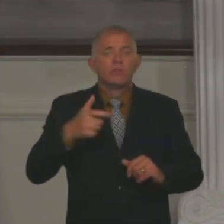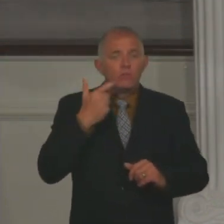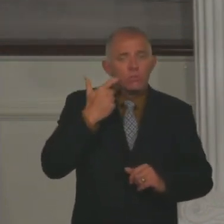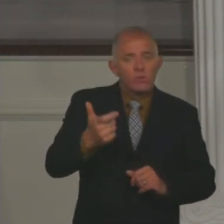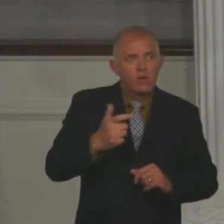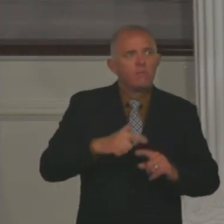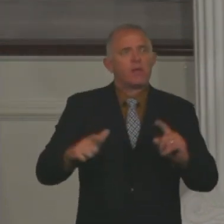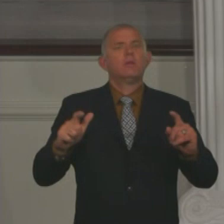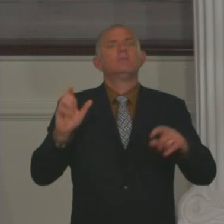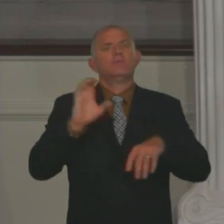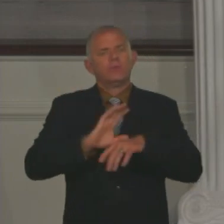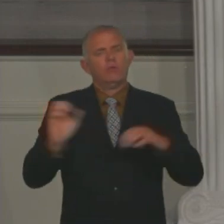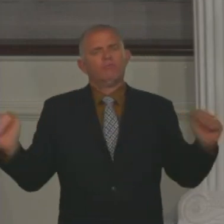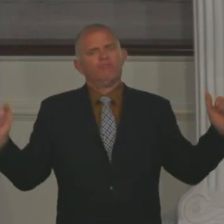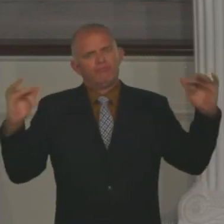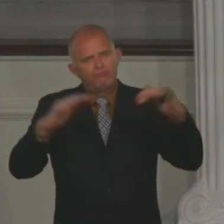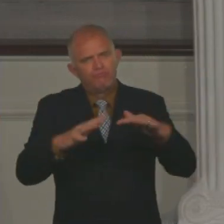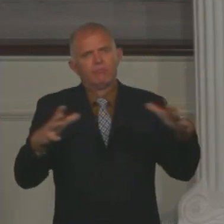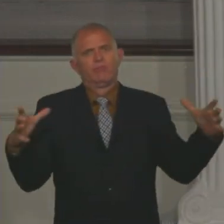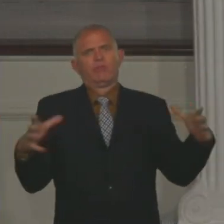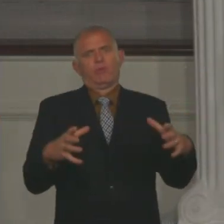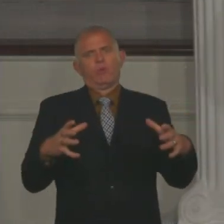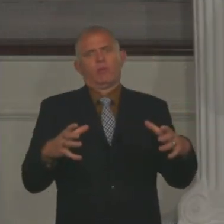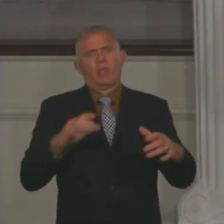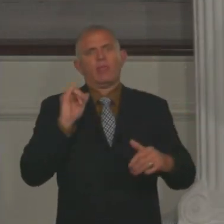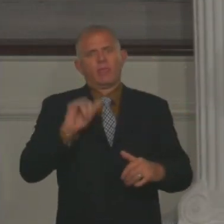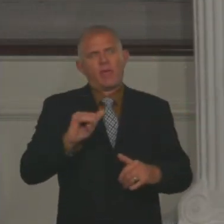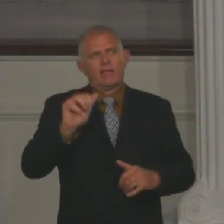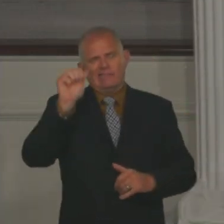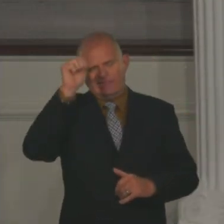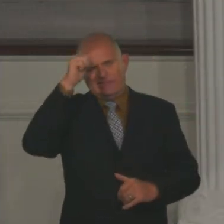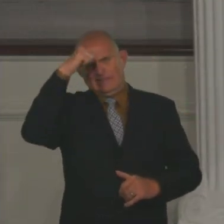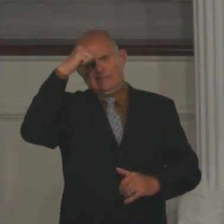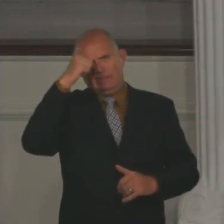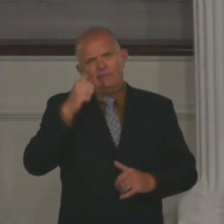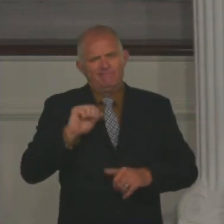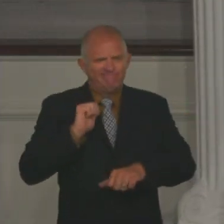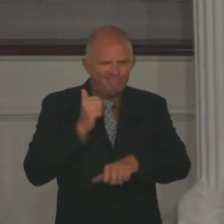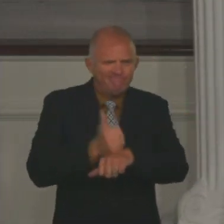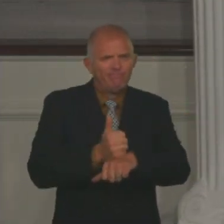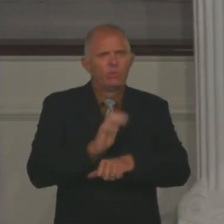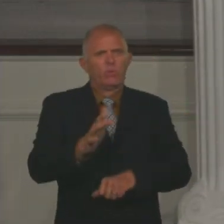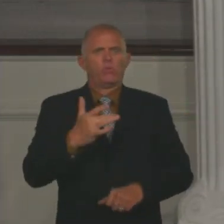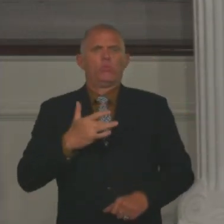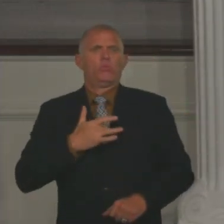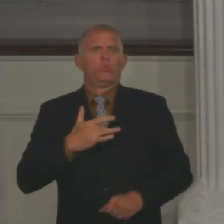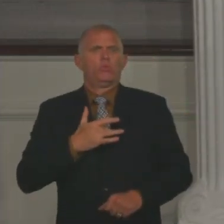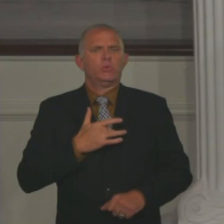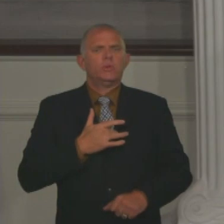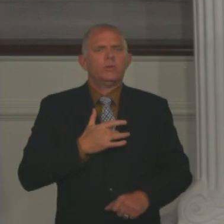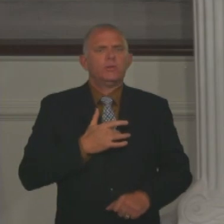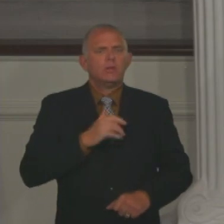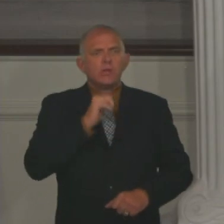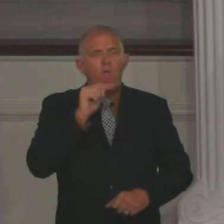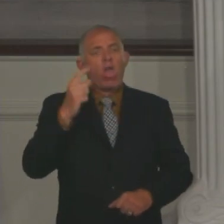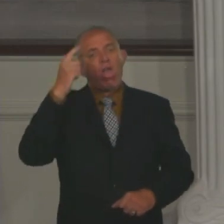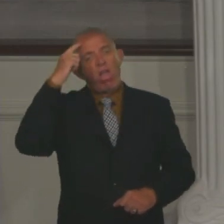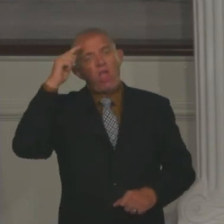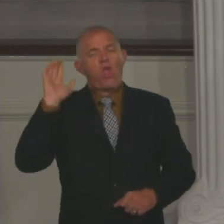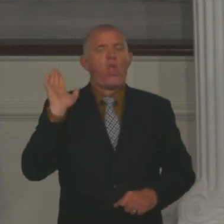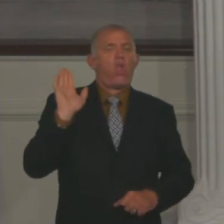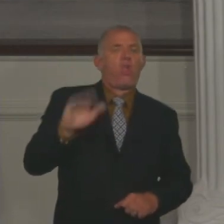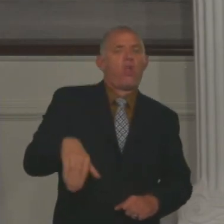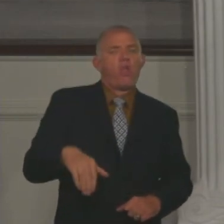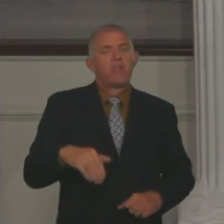is assembling. And I want you to get that in your head. Get it deep down into your heart. Do not think that you can substitute